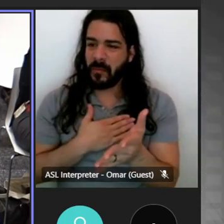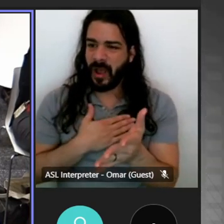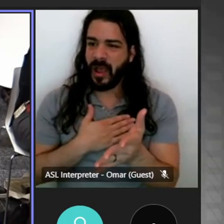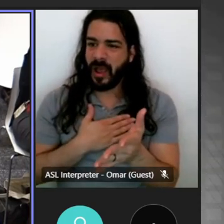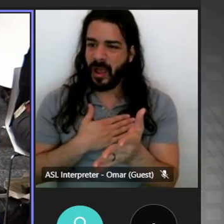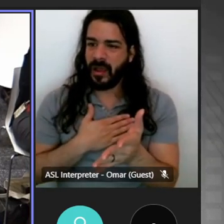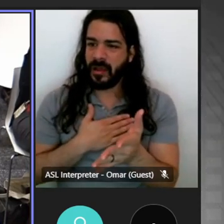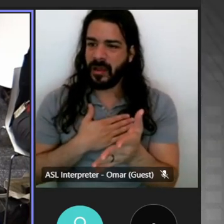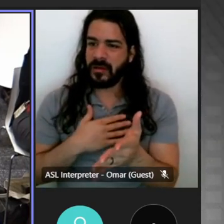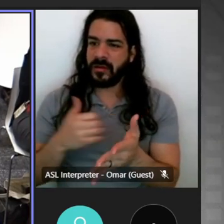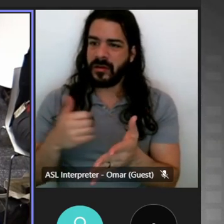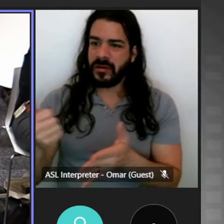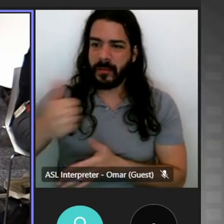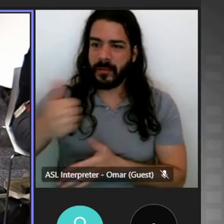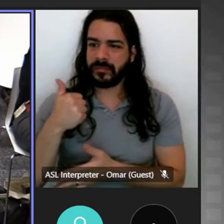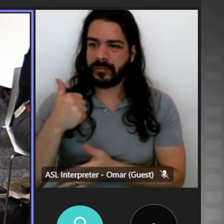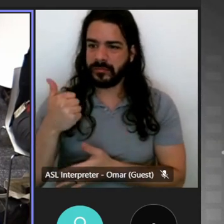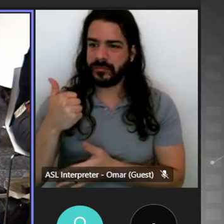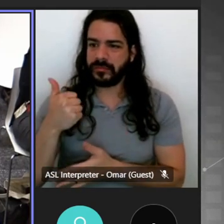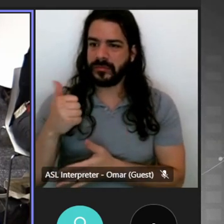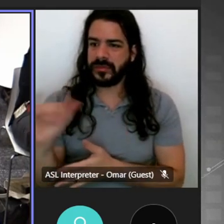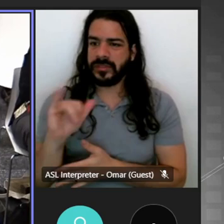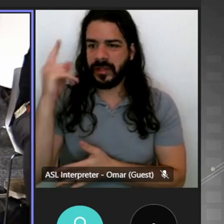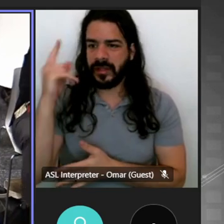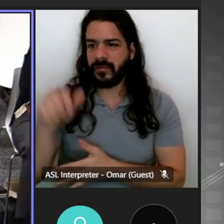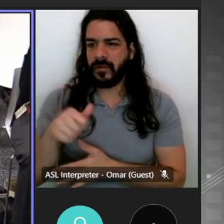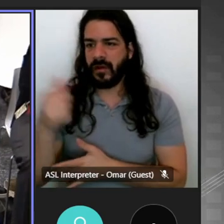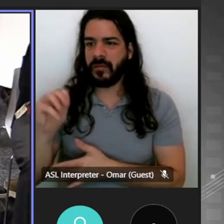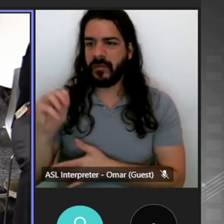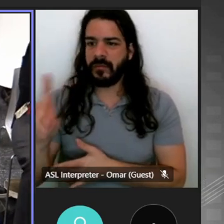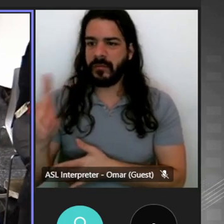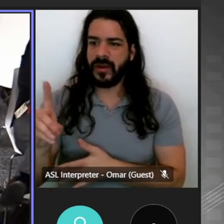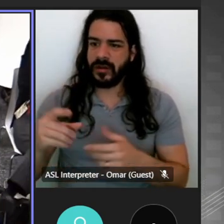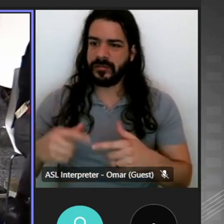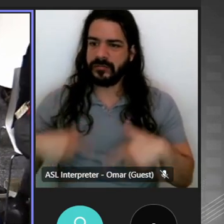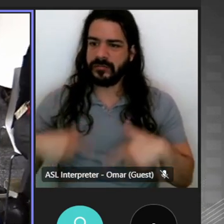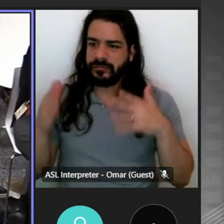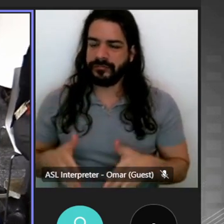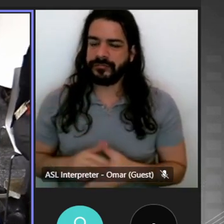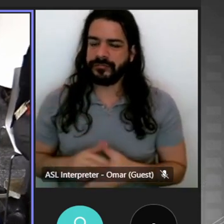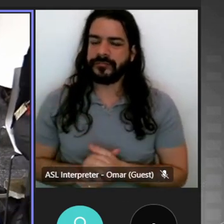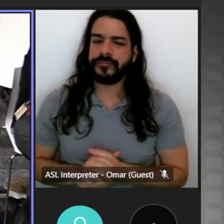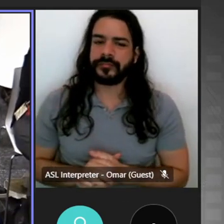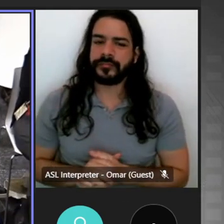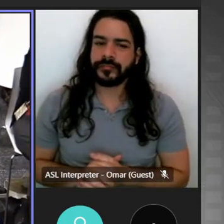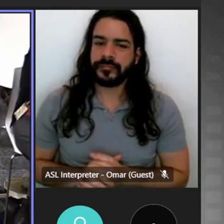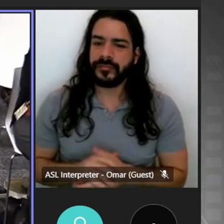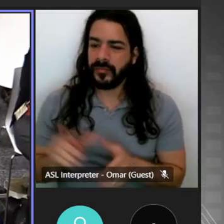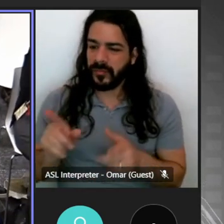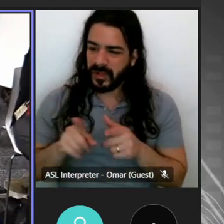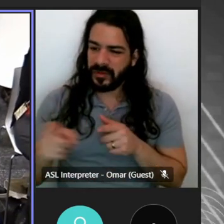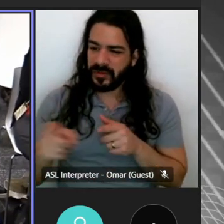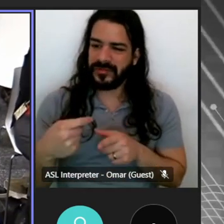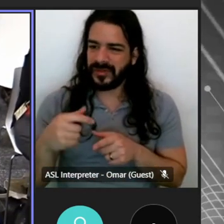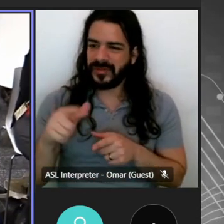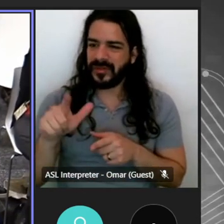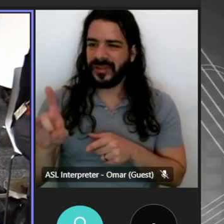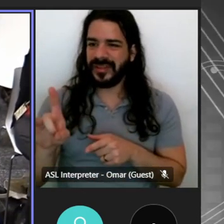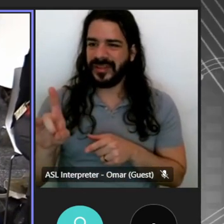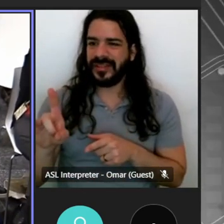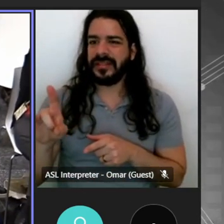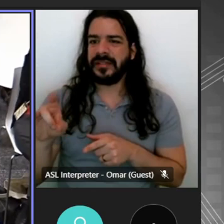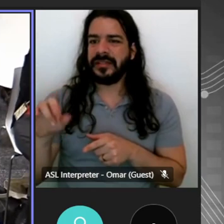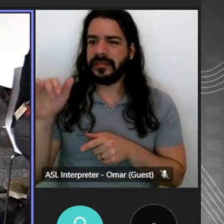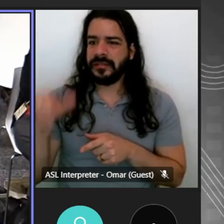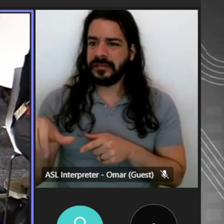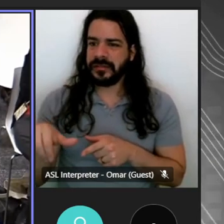essential part of my commute and that of many other Maryland residents. Terminating it at the Mount Vernon Square Station